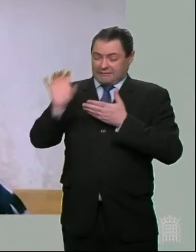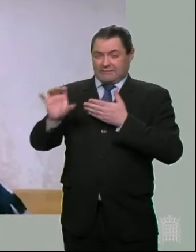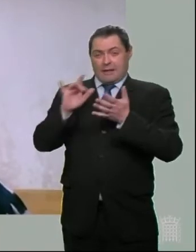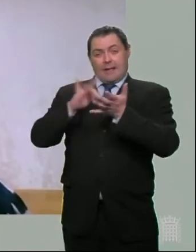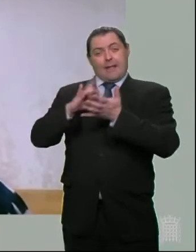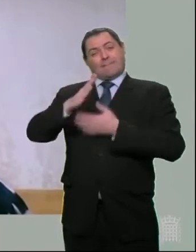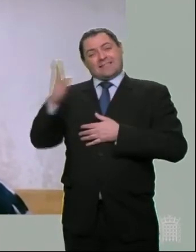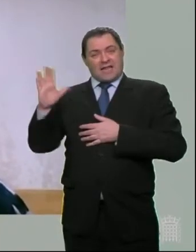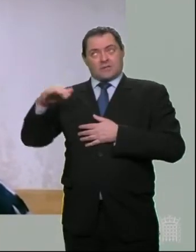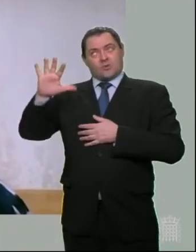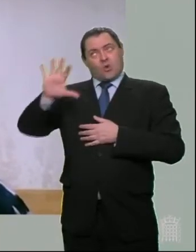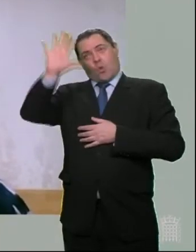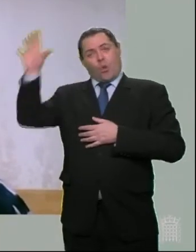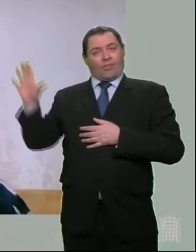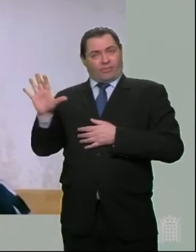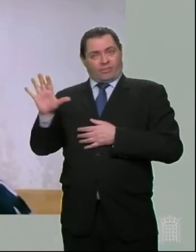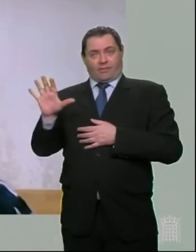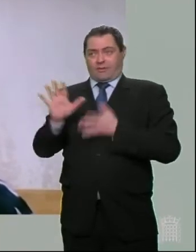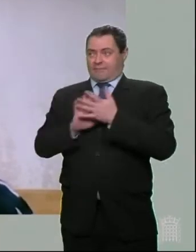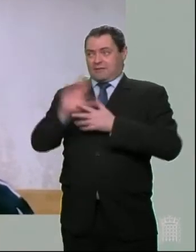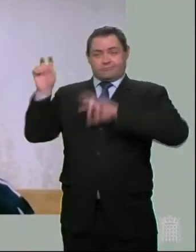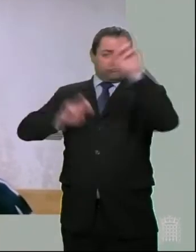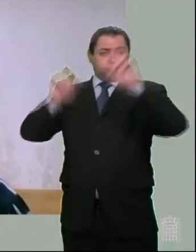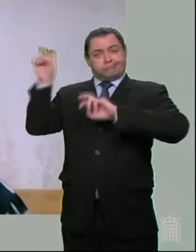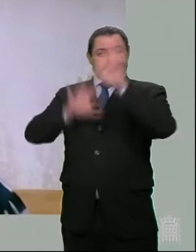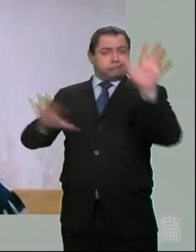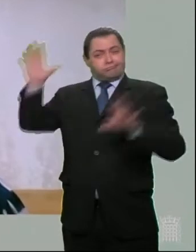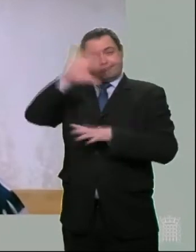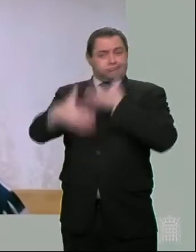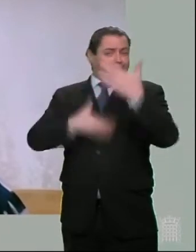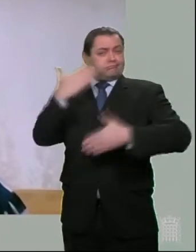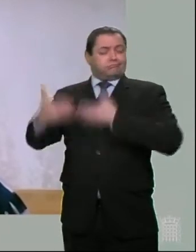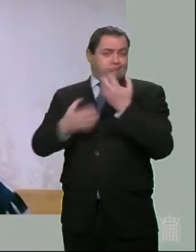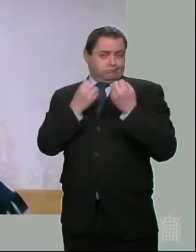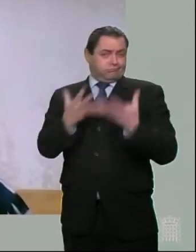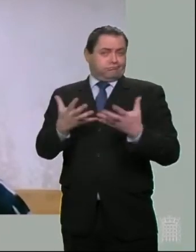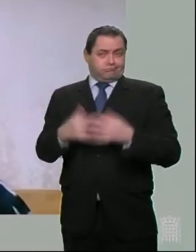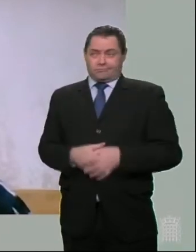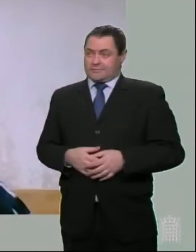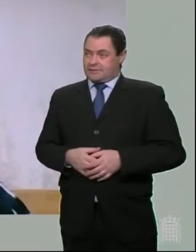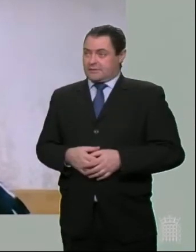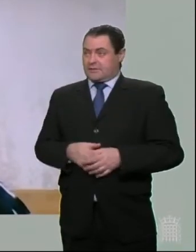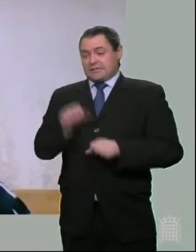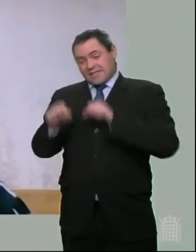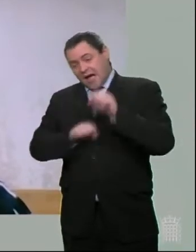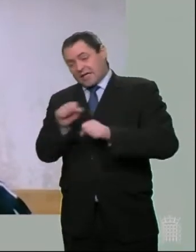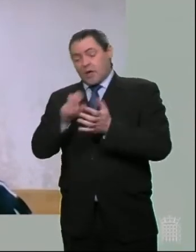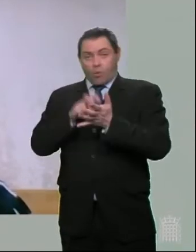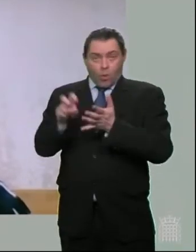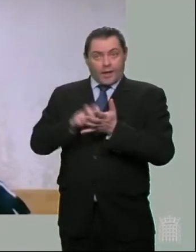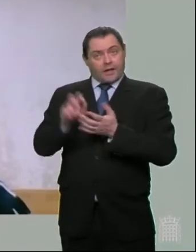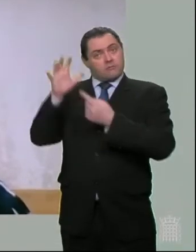and the North, as well as unlocking the capacity for local transport schemes in Derbyshire, in which cycling and